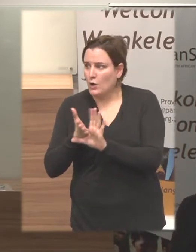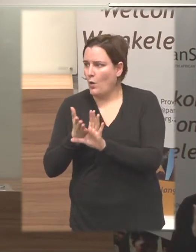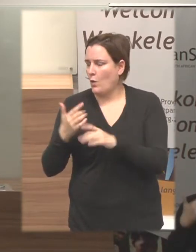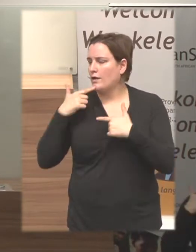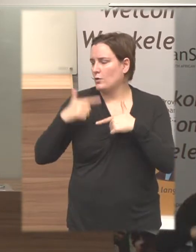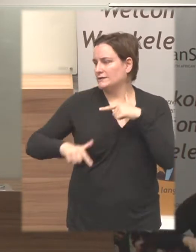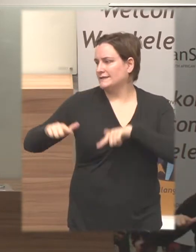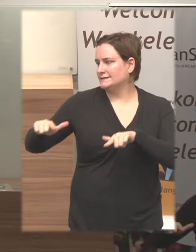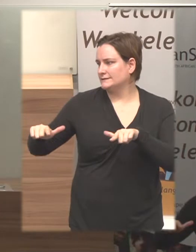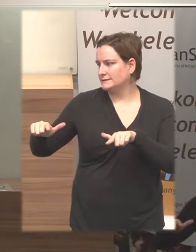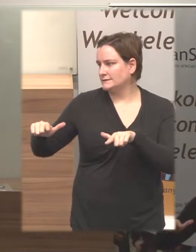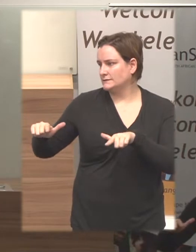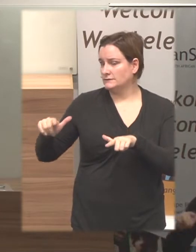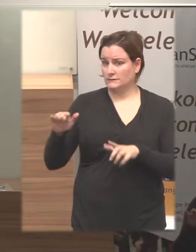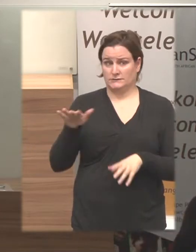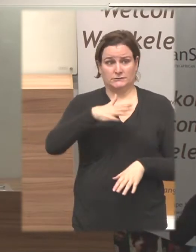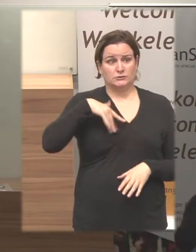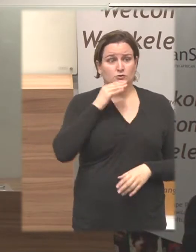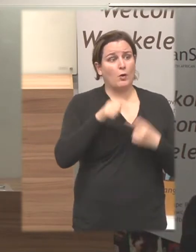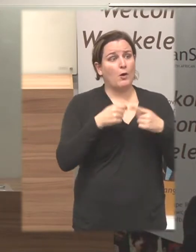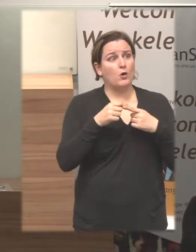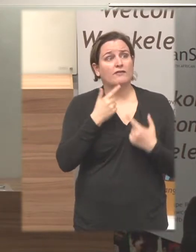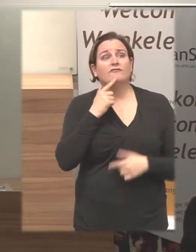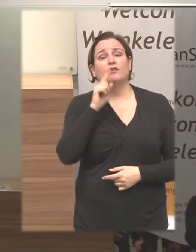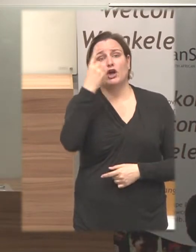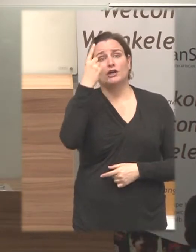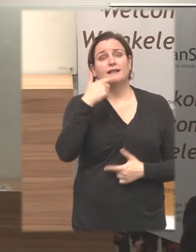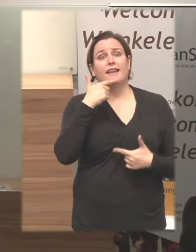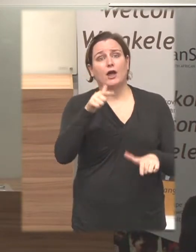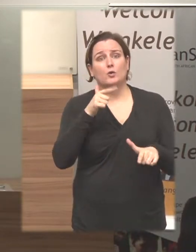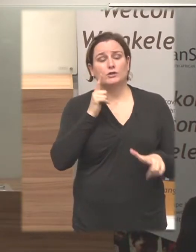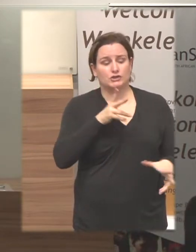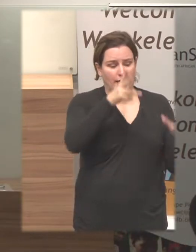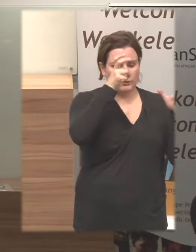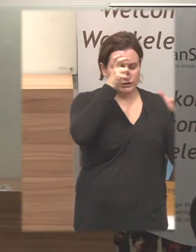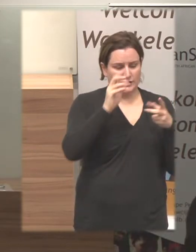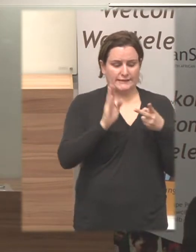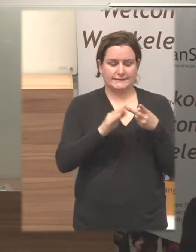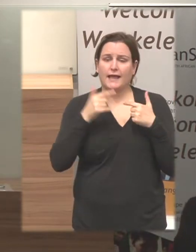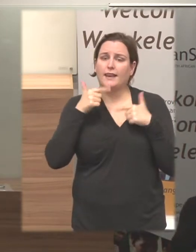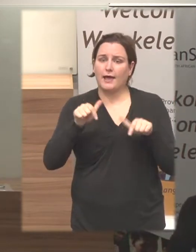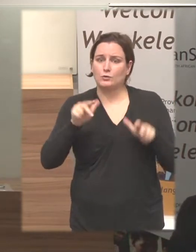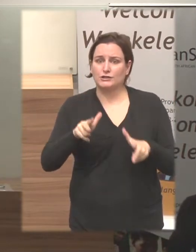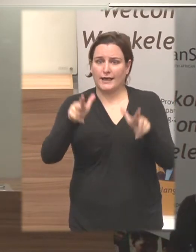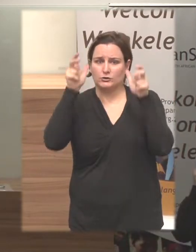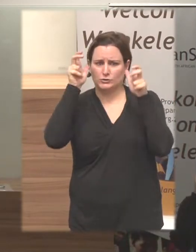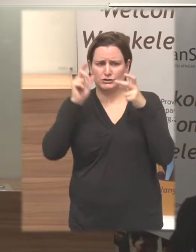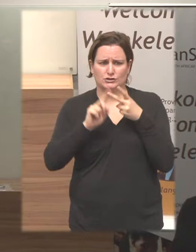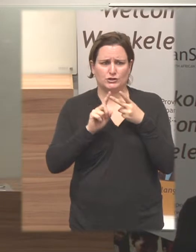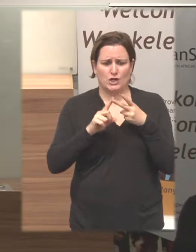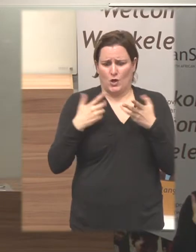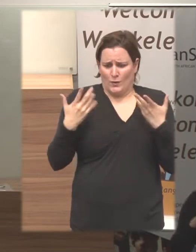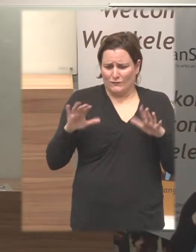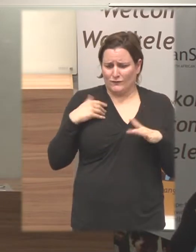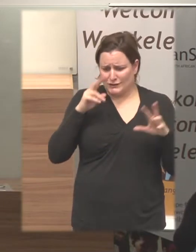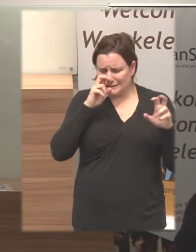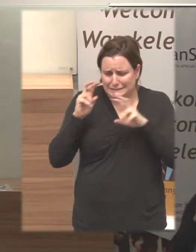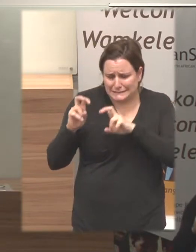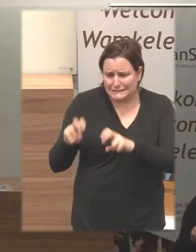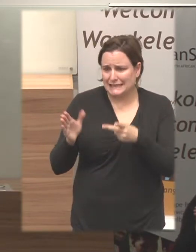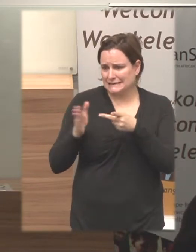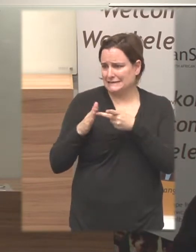the fact that people talk about first language acquisition, second language acquisition, we have whole journals, studies in second